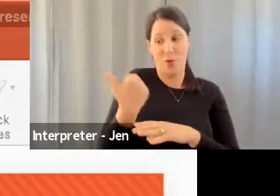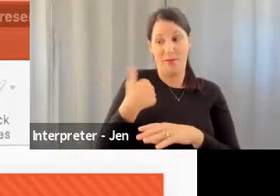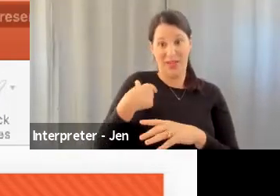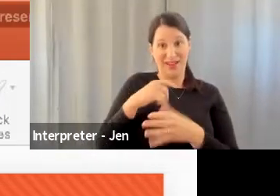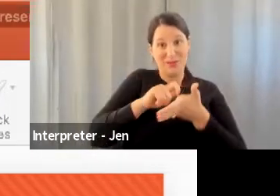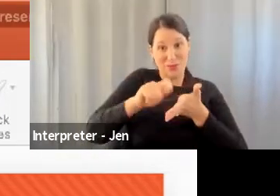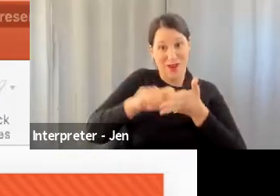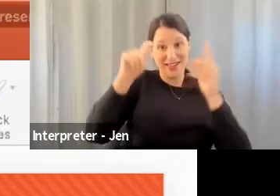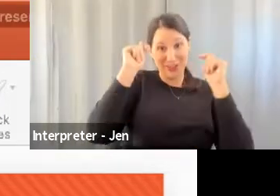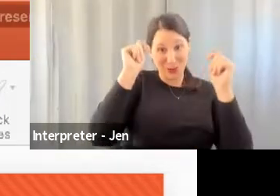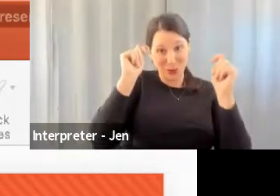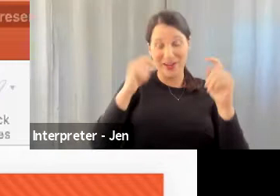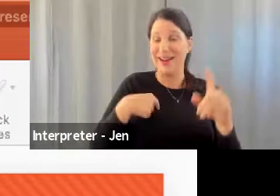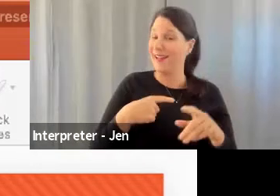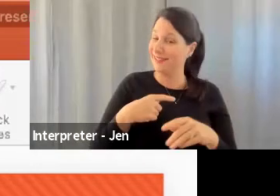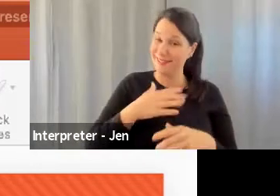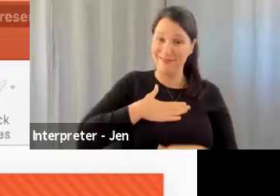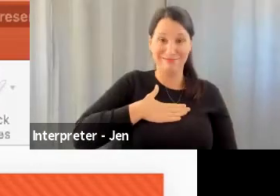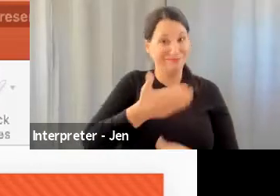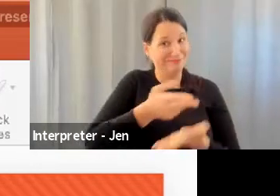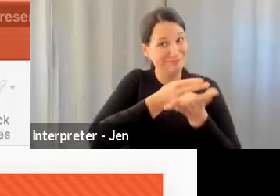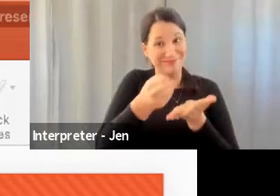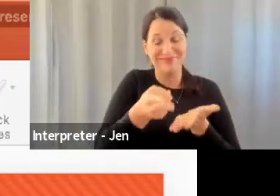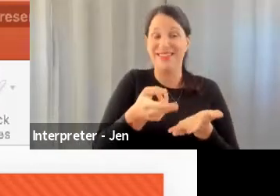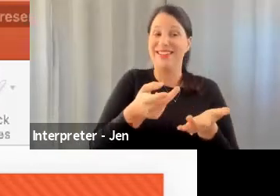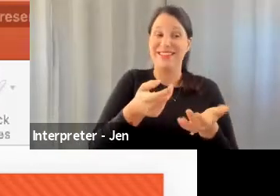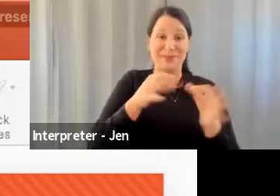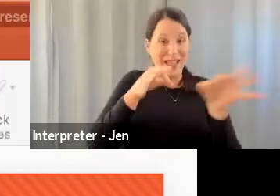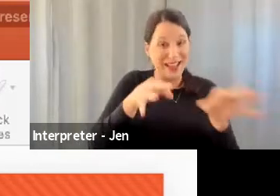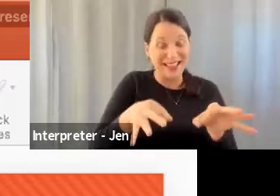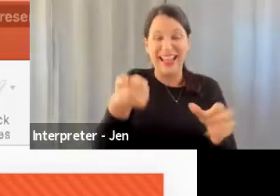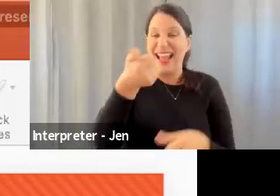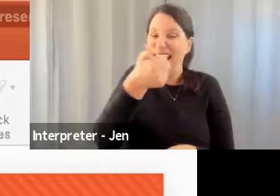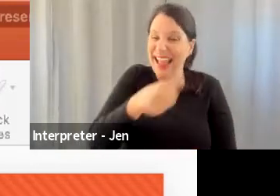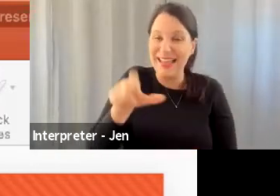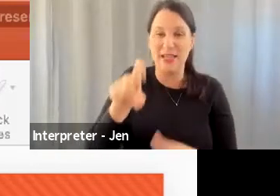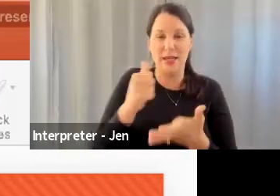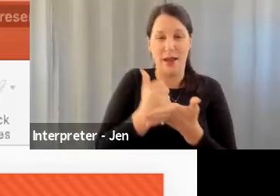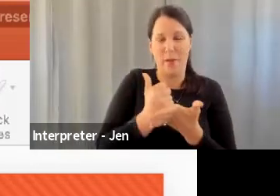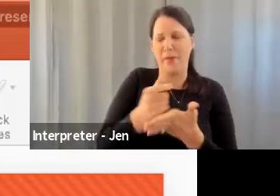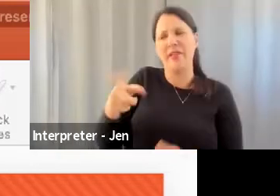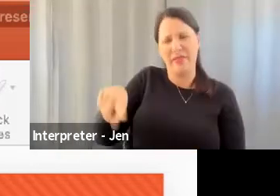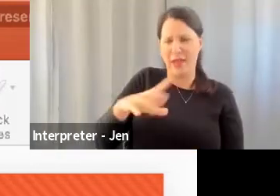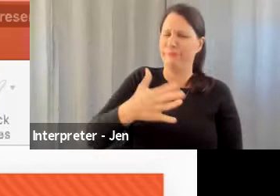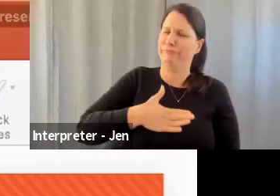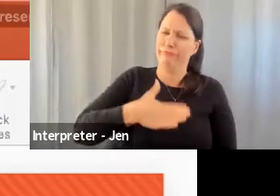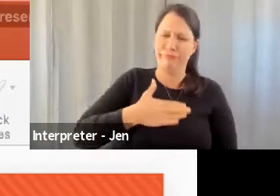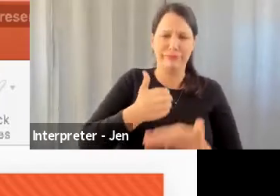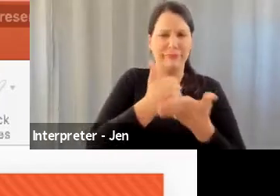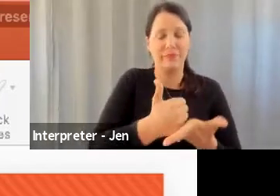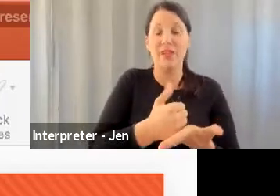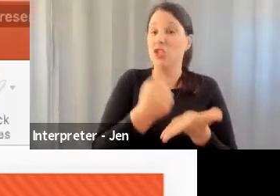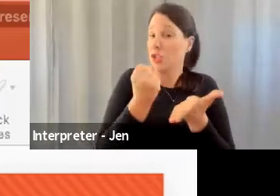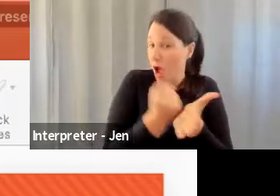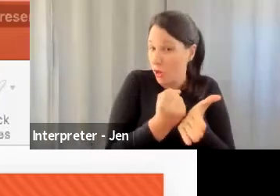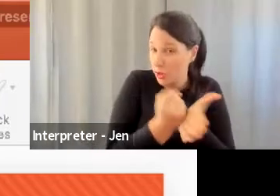attest to this. Anything that you guys need help with, even scholarship applications, they can help you, and they are wonderful. So